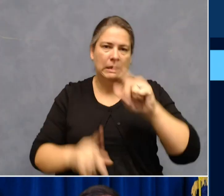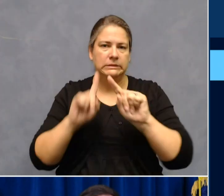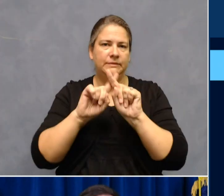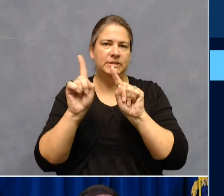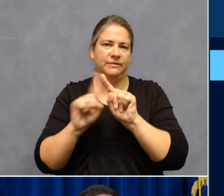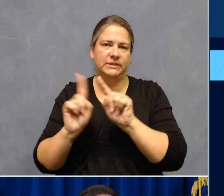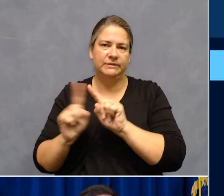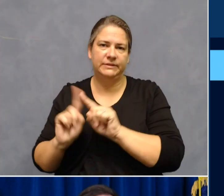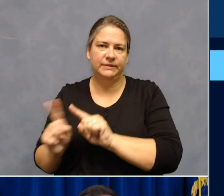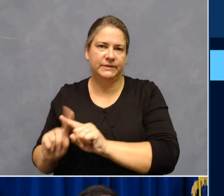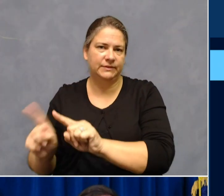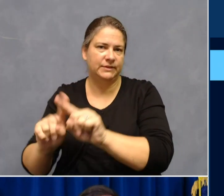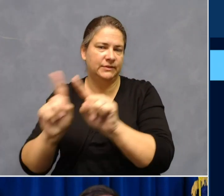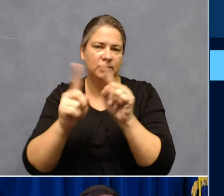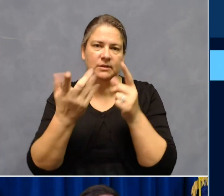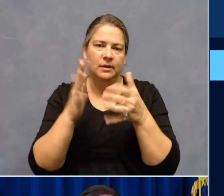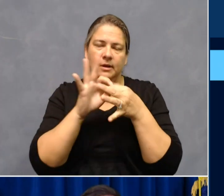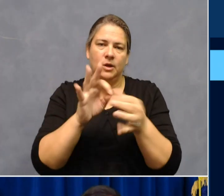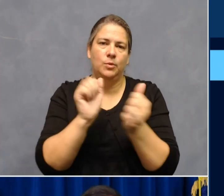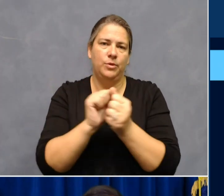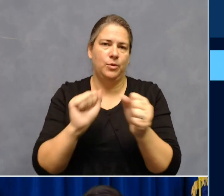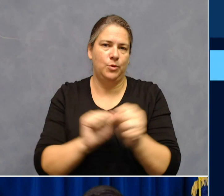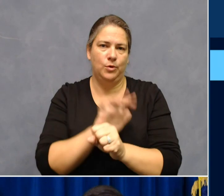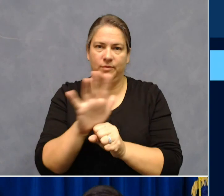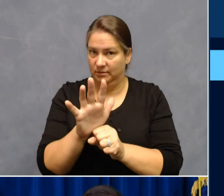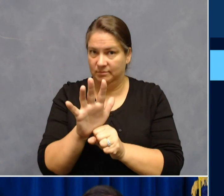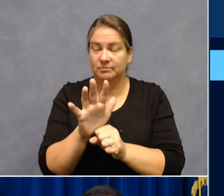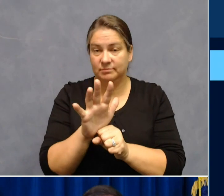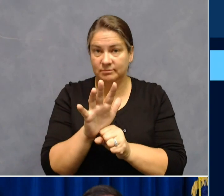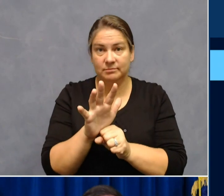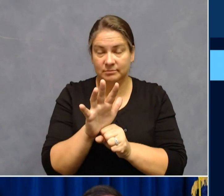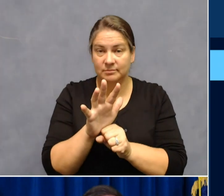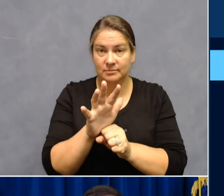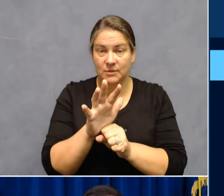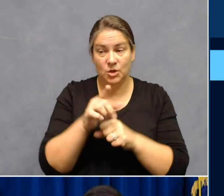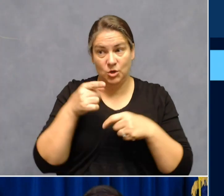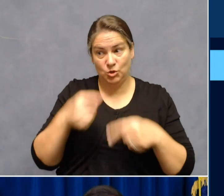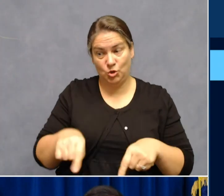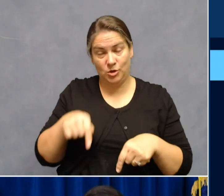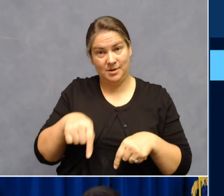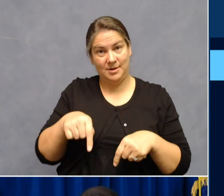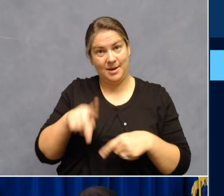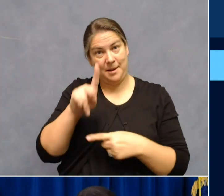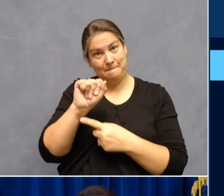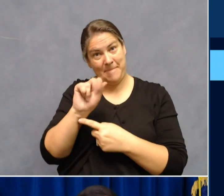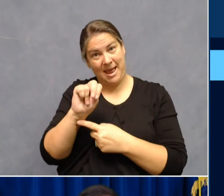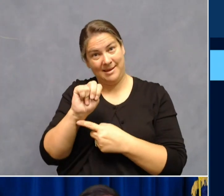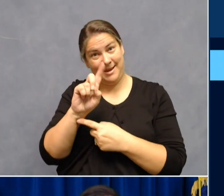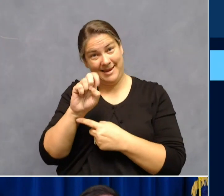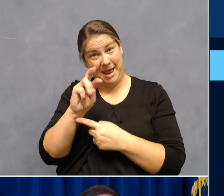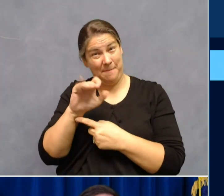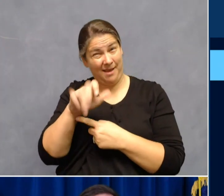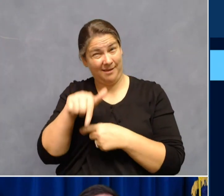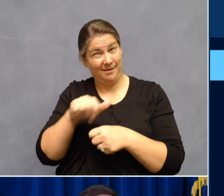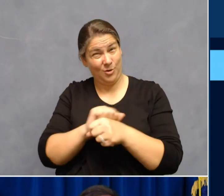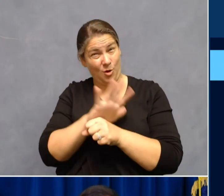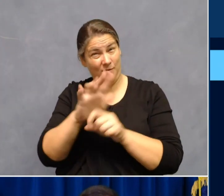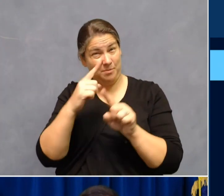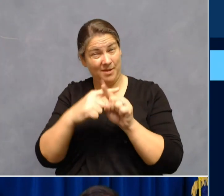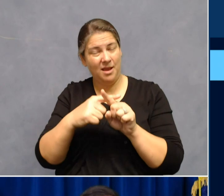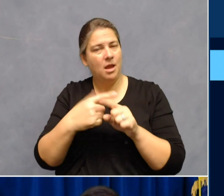on this virus as you could ask for. Again, during a pandemic, we want to be transparent, and we always want to be transparent, but give